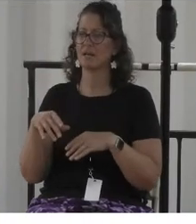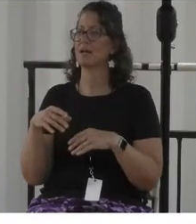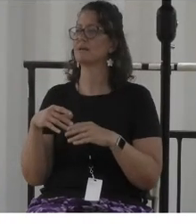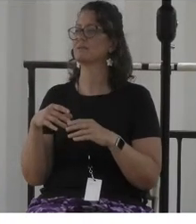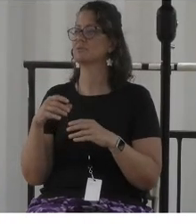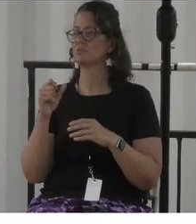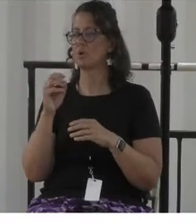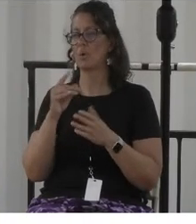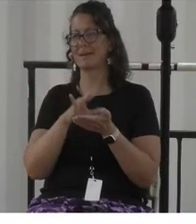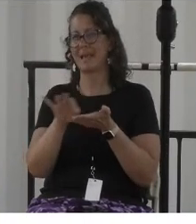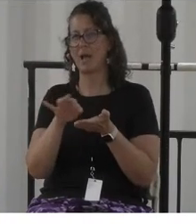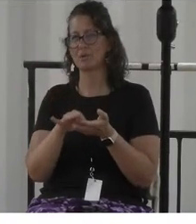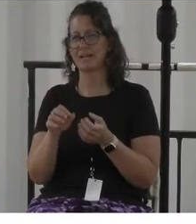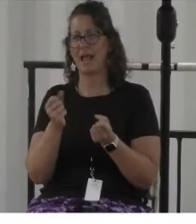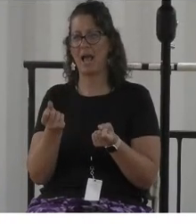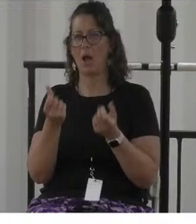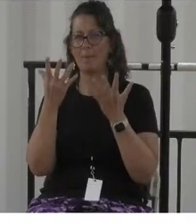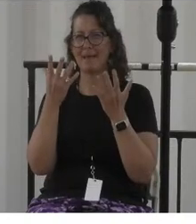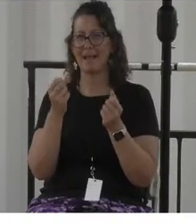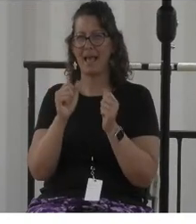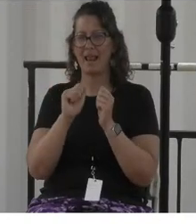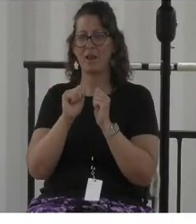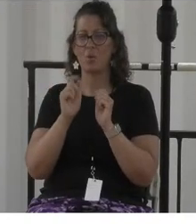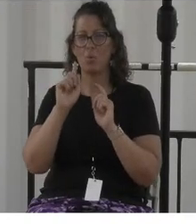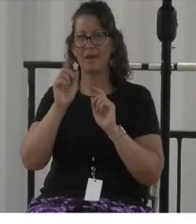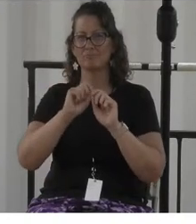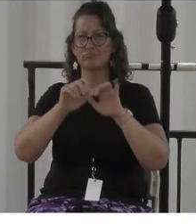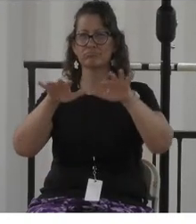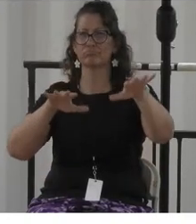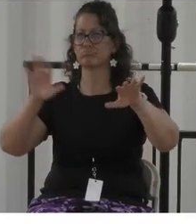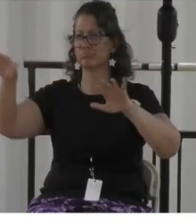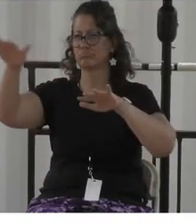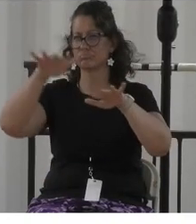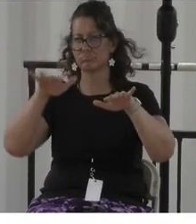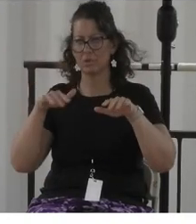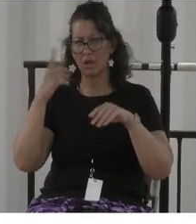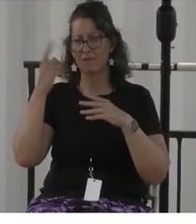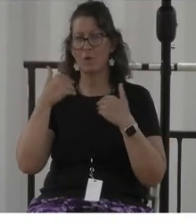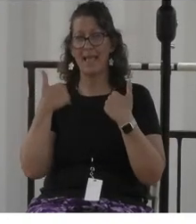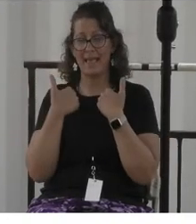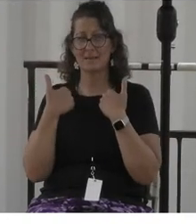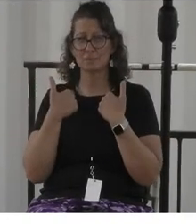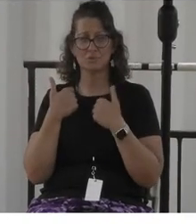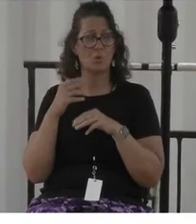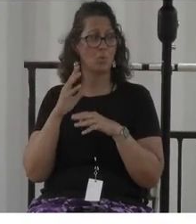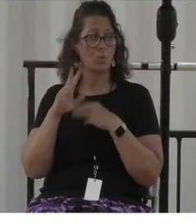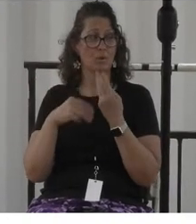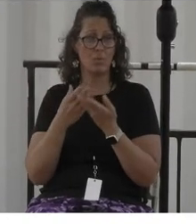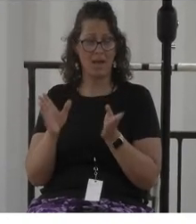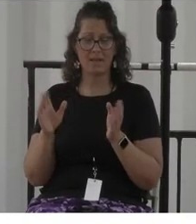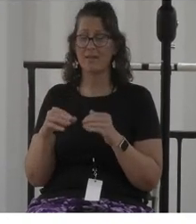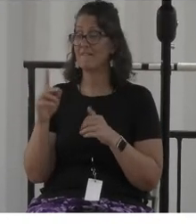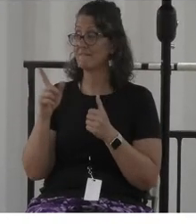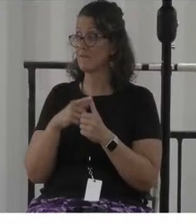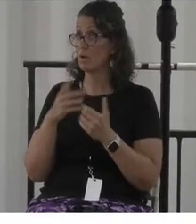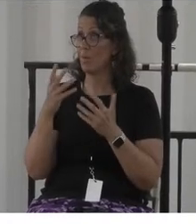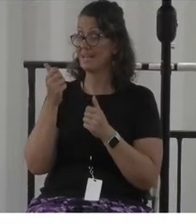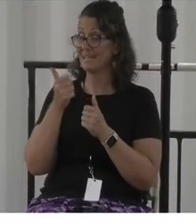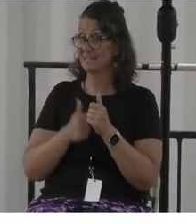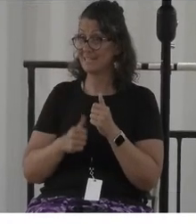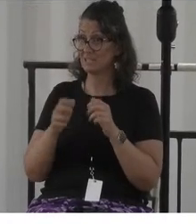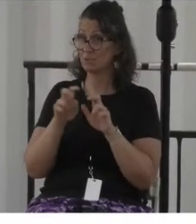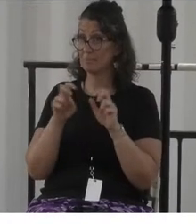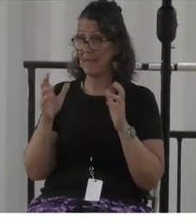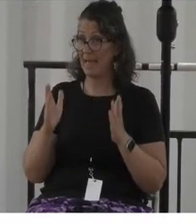and distribution of animals globally. So the first thing that I would like to do is simply have each of our panelists, starting with